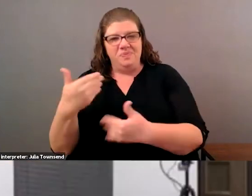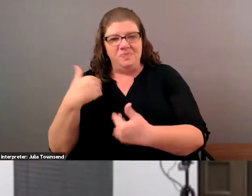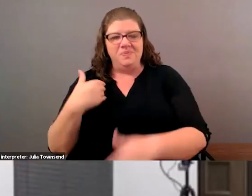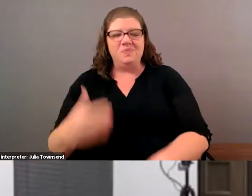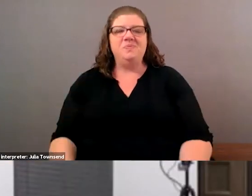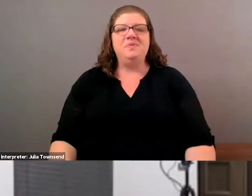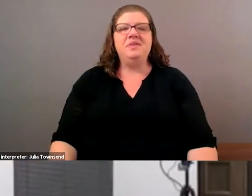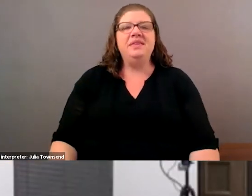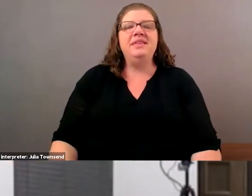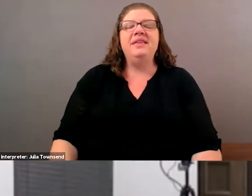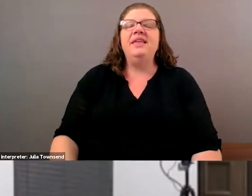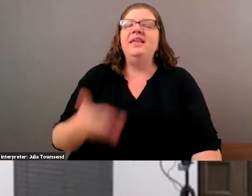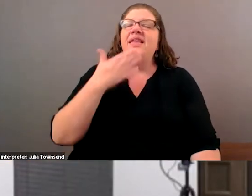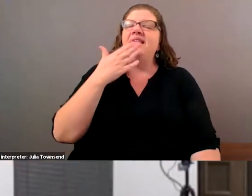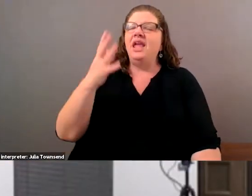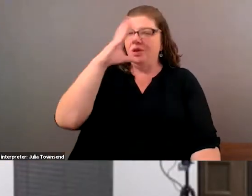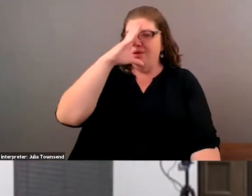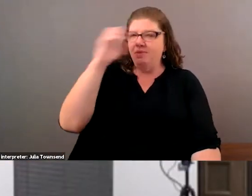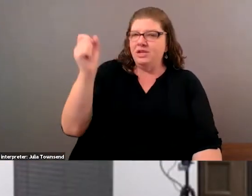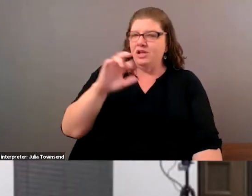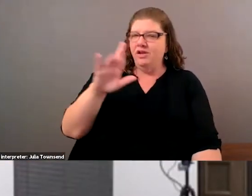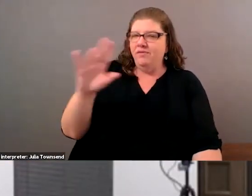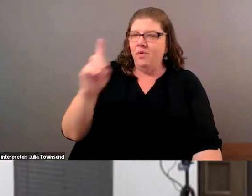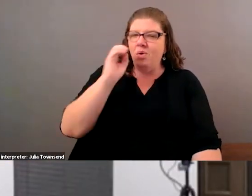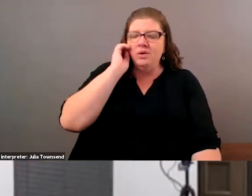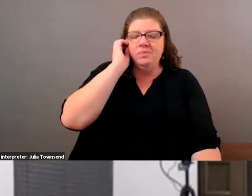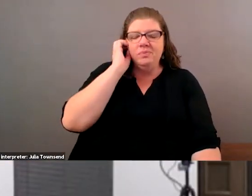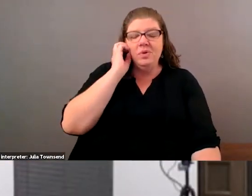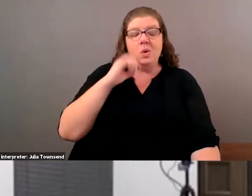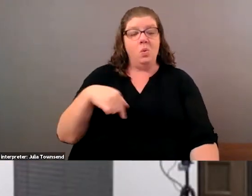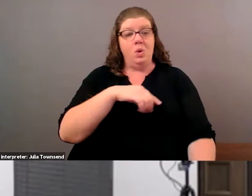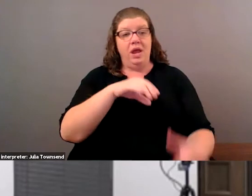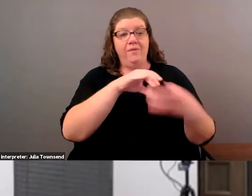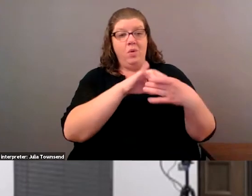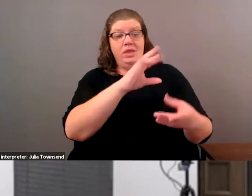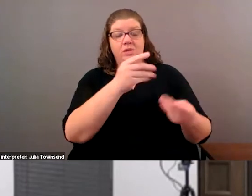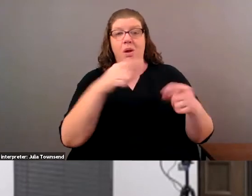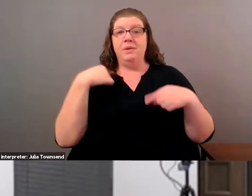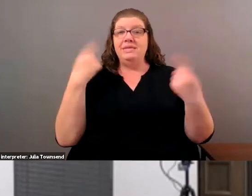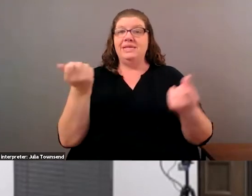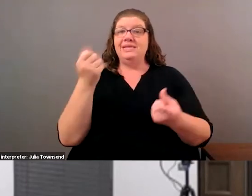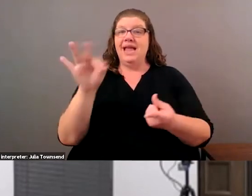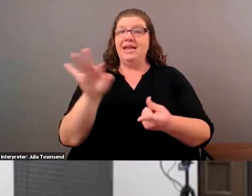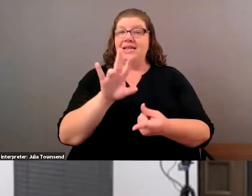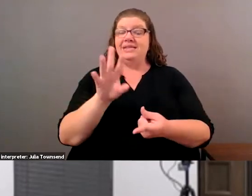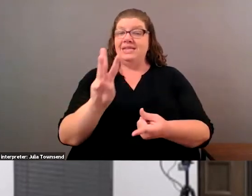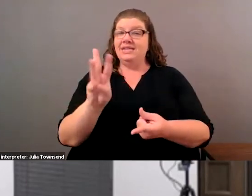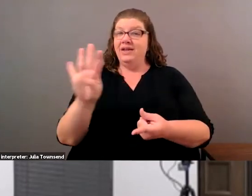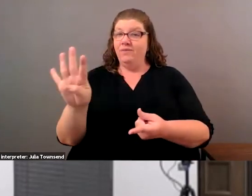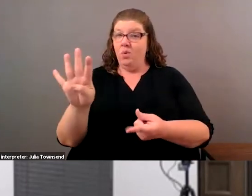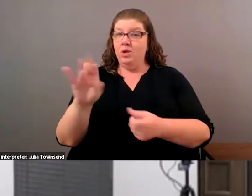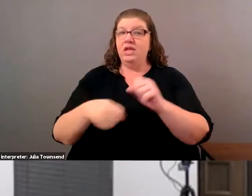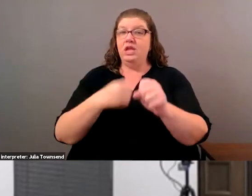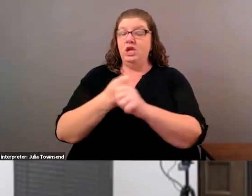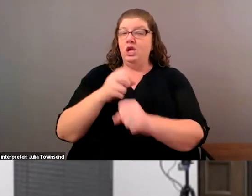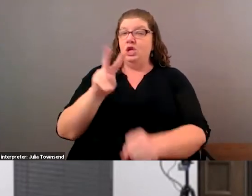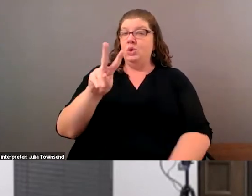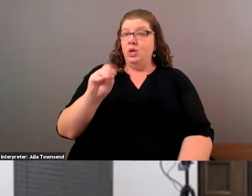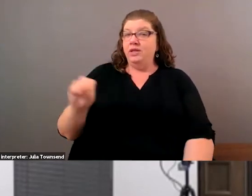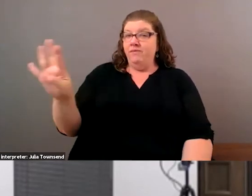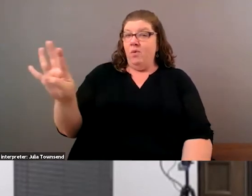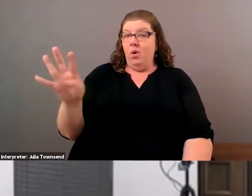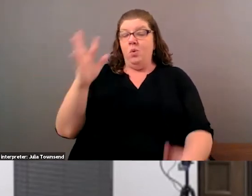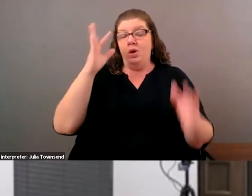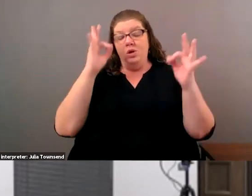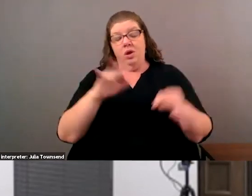Thank you, President Ford. This district has owned Tatum property since 1964. In 2004, the board determined